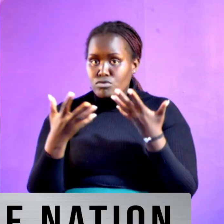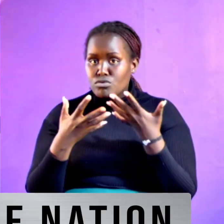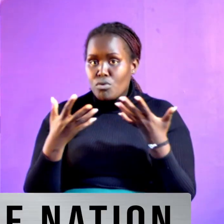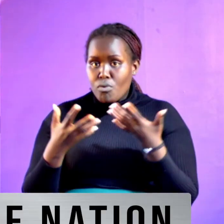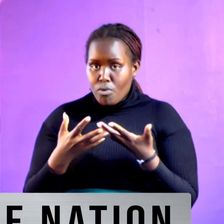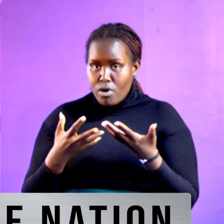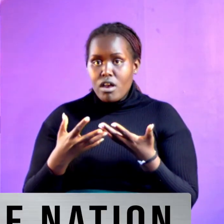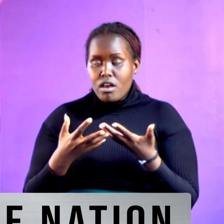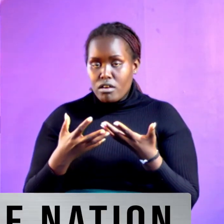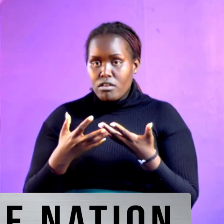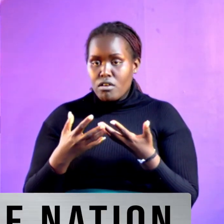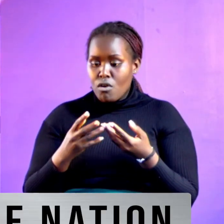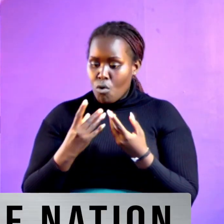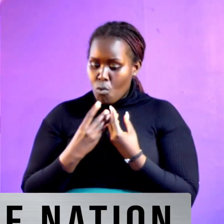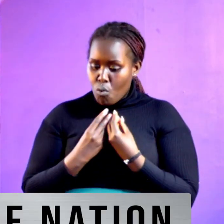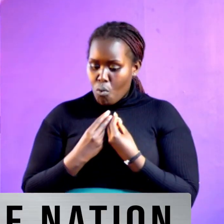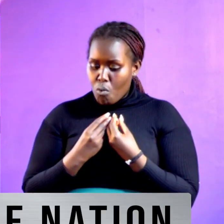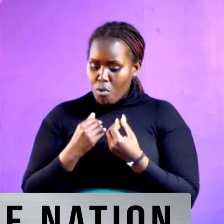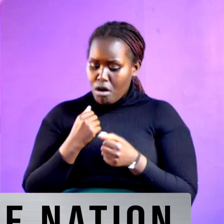are, we are living in